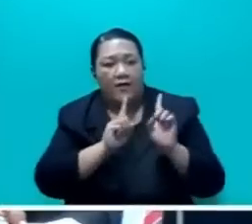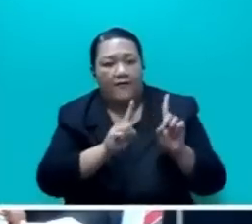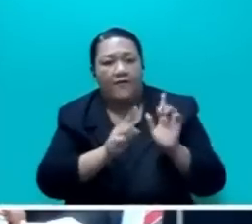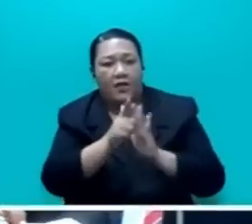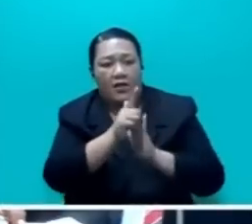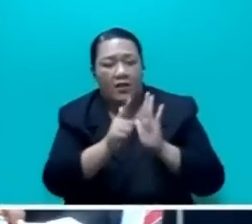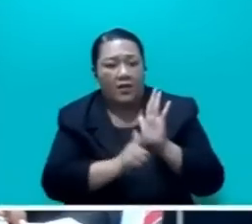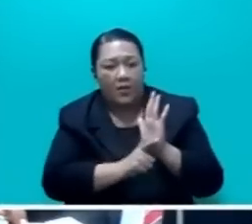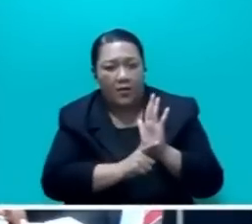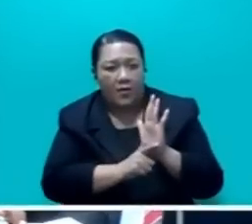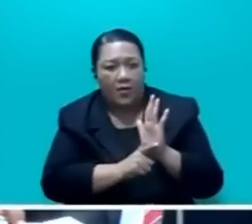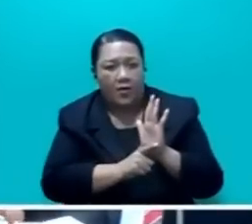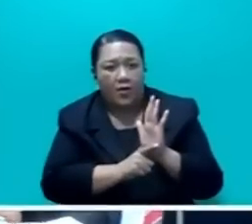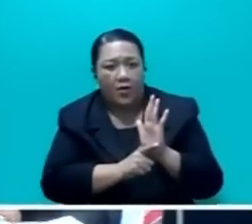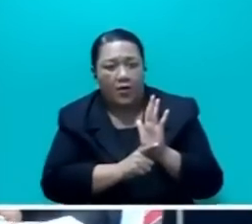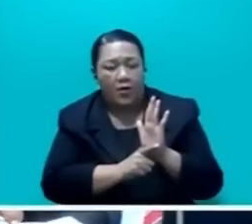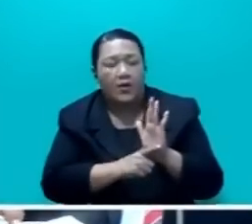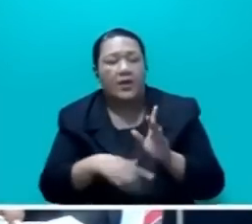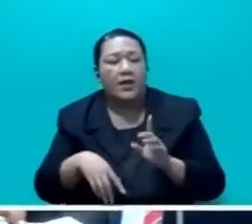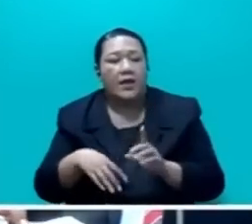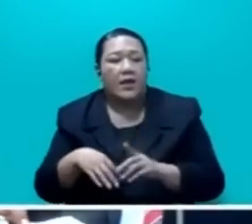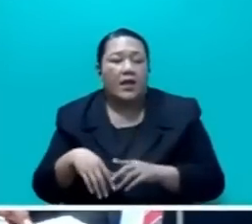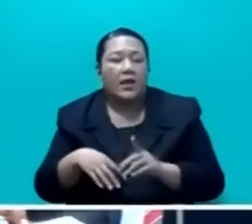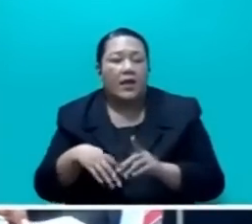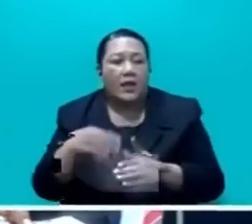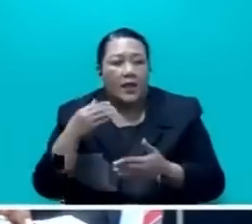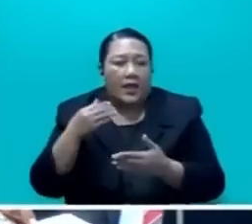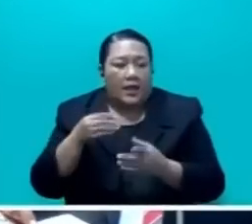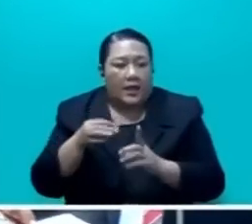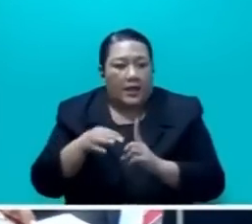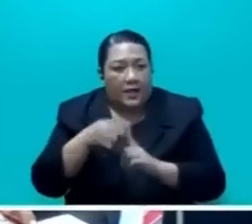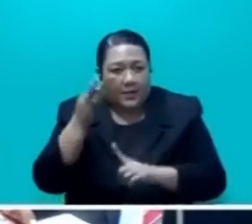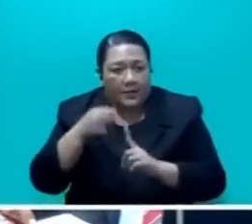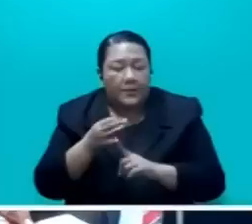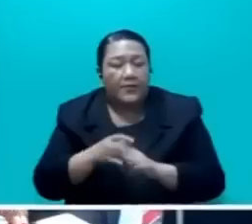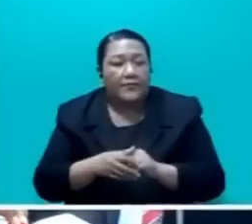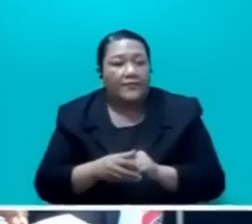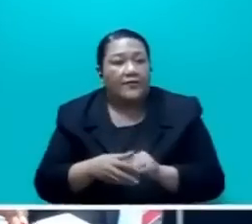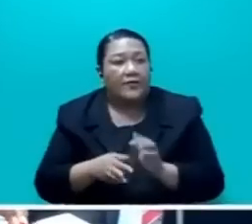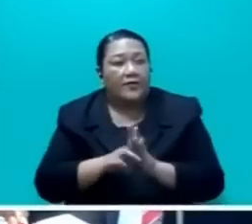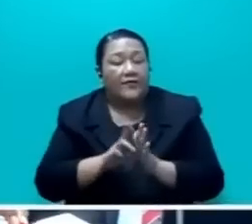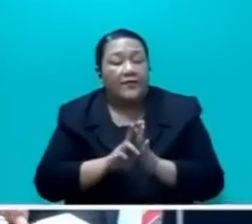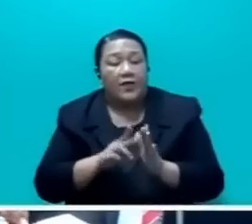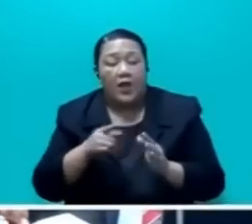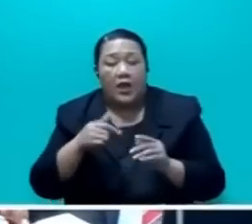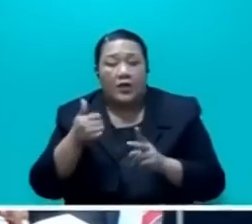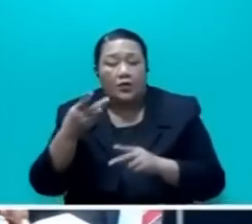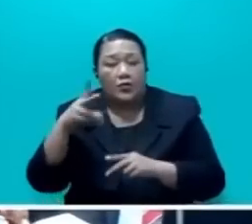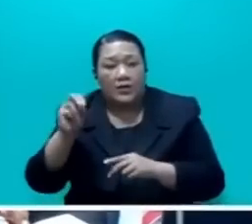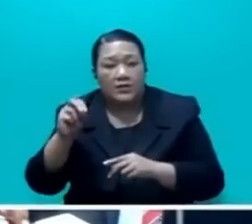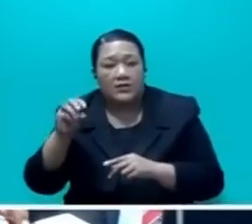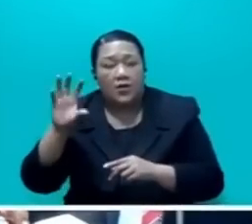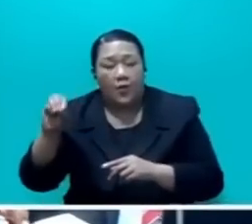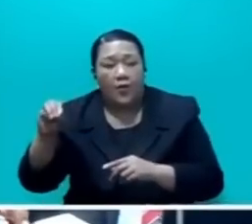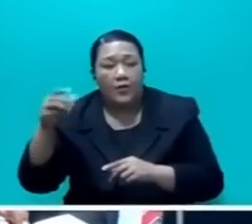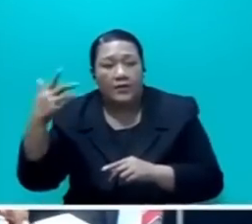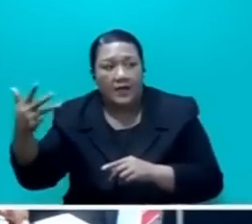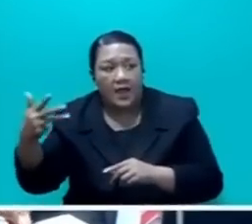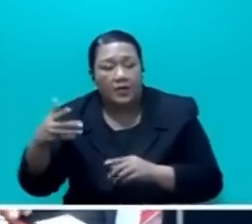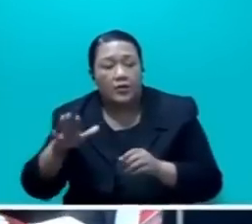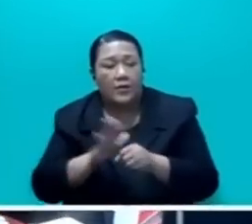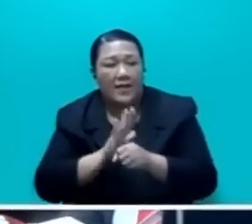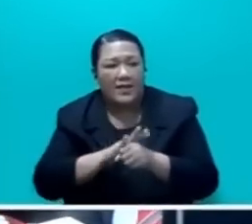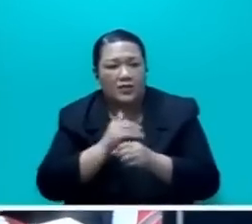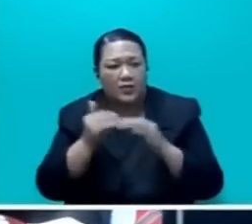repealed, if need be. This includes the review of the Legal Practitioners Act 2009 and to improve the standard of legal practices in the